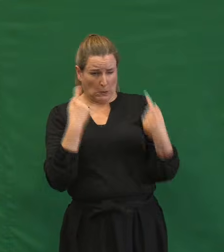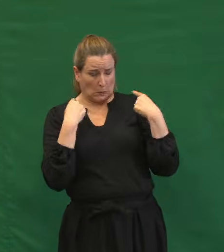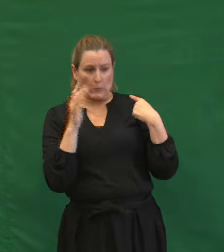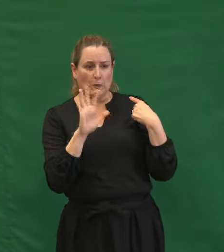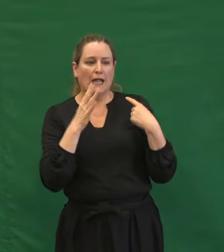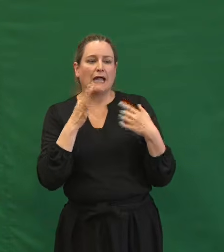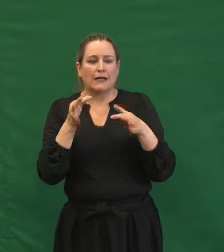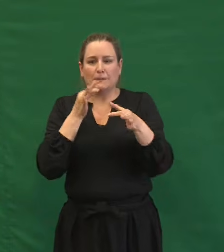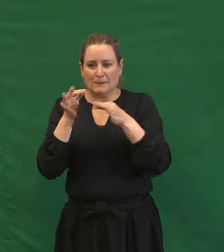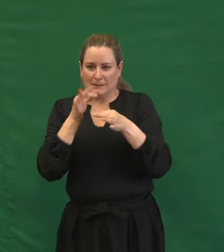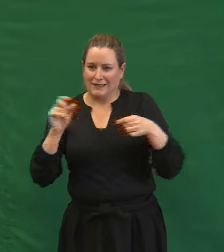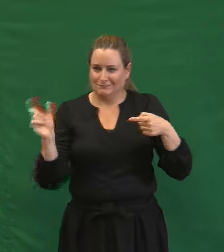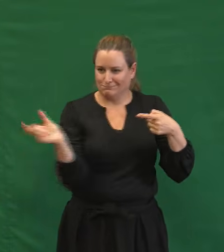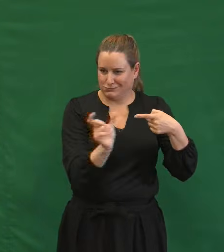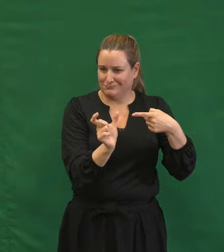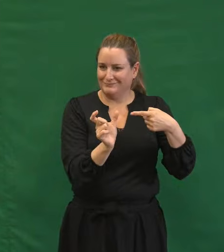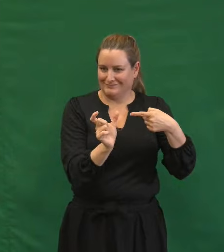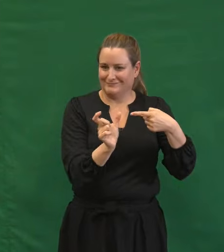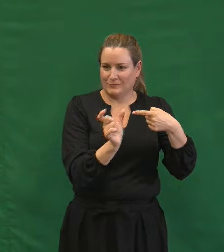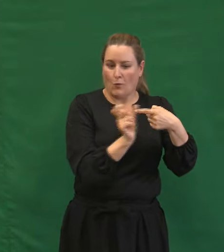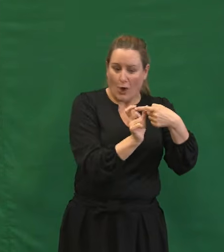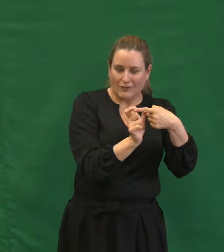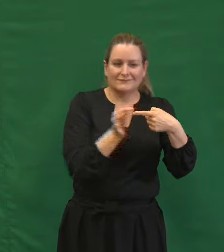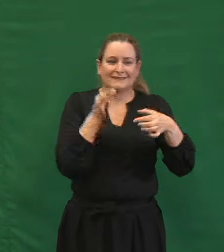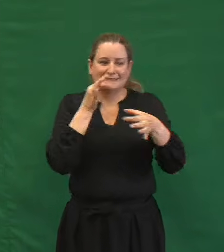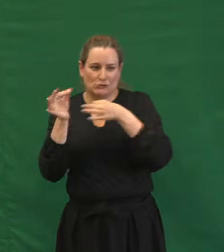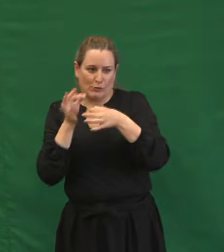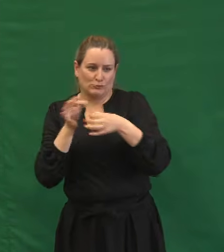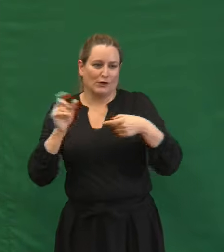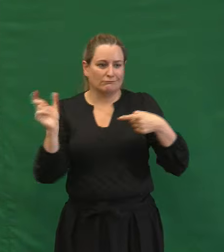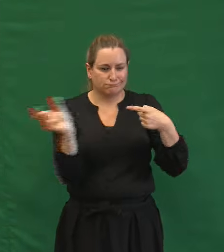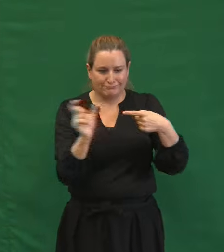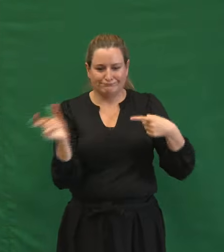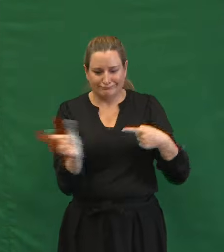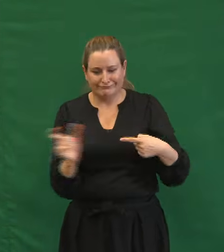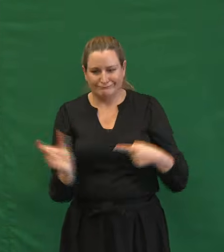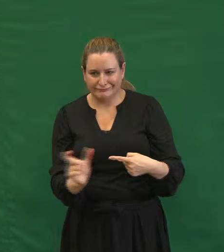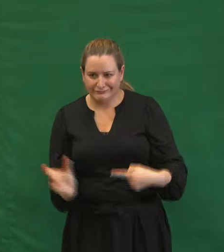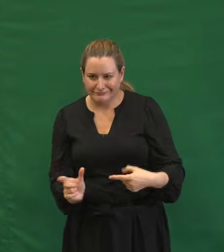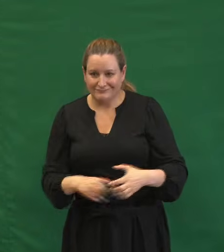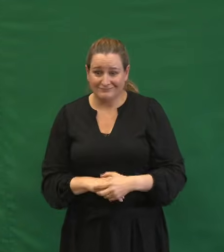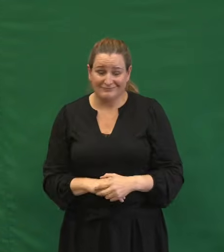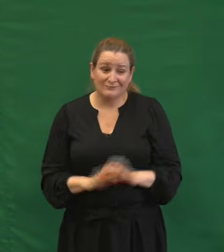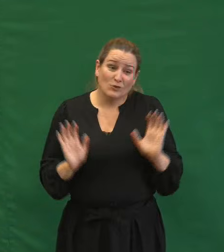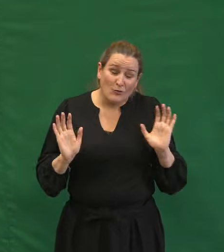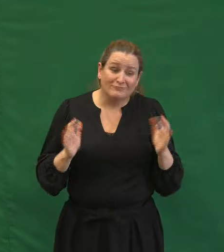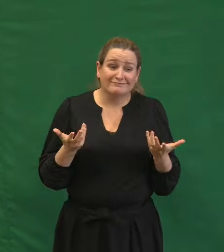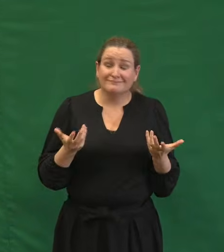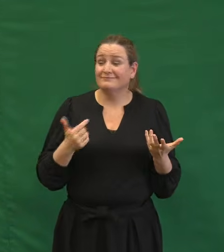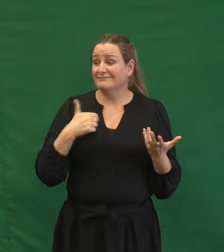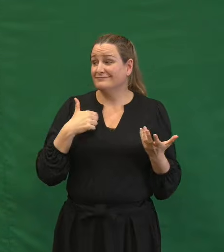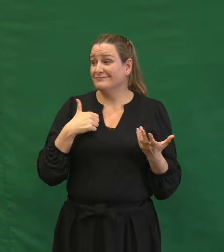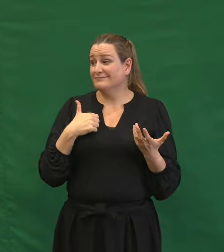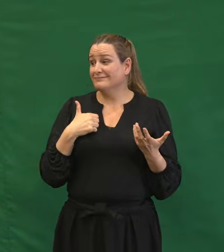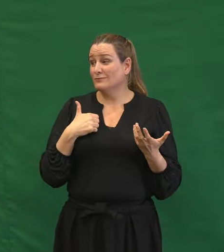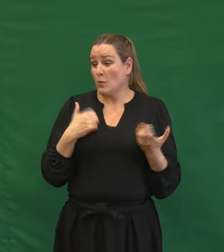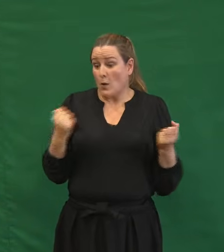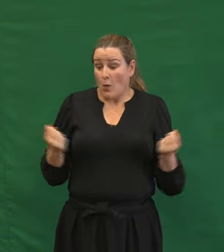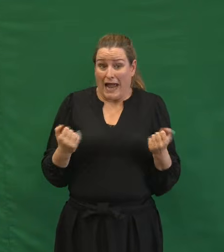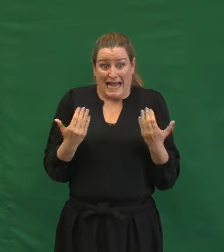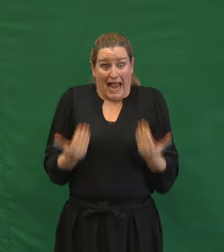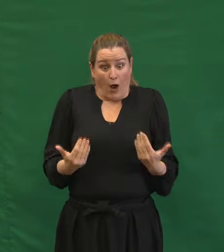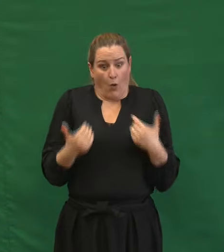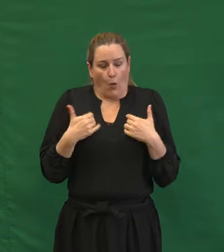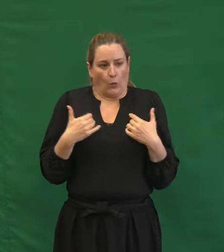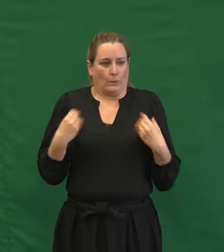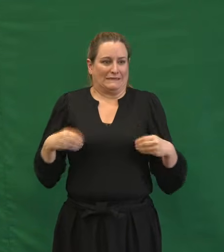of the platform, or through a sign bank. So yes, our timeline, we're working on the text at the